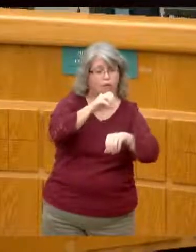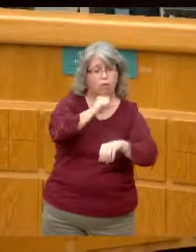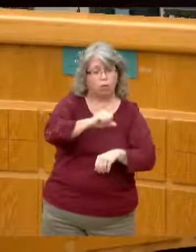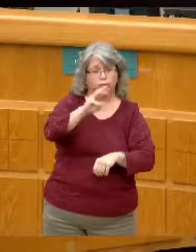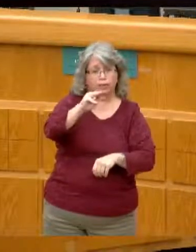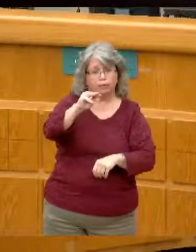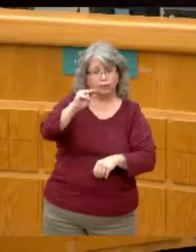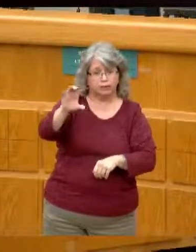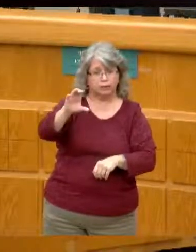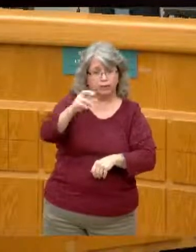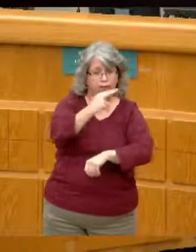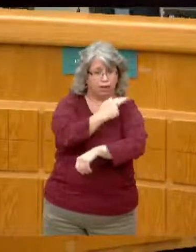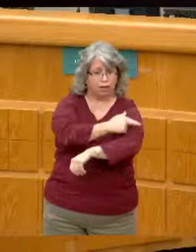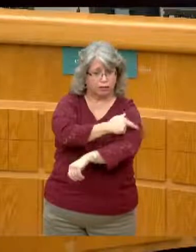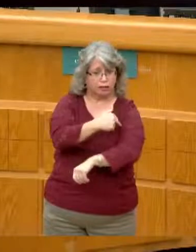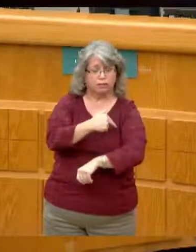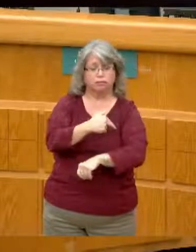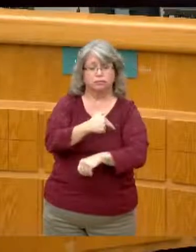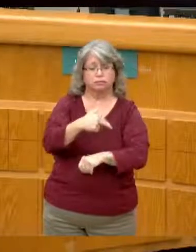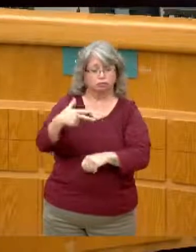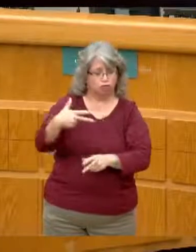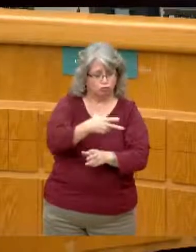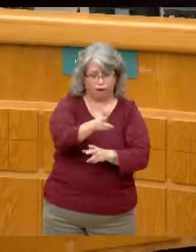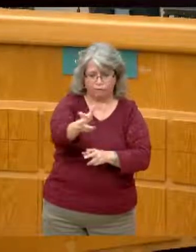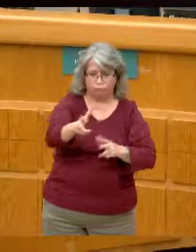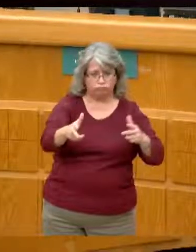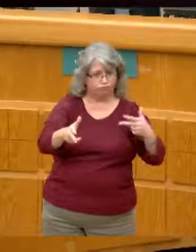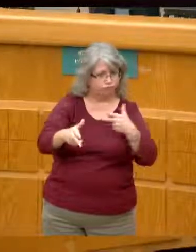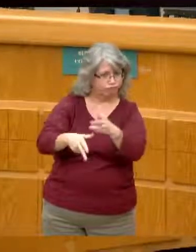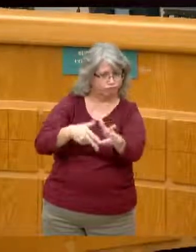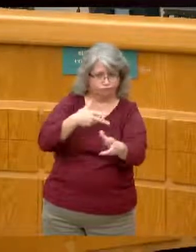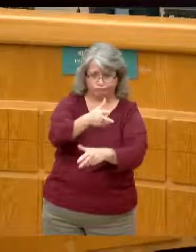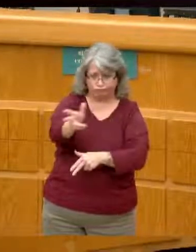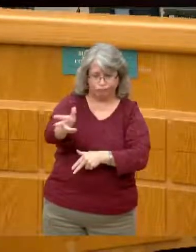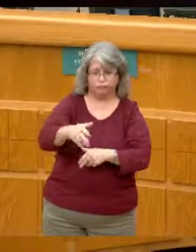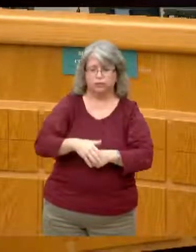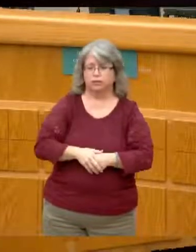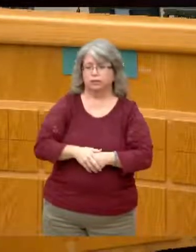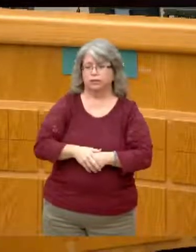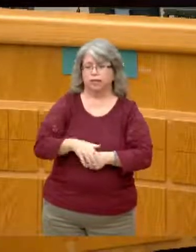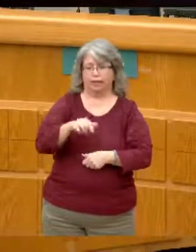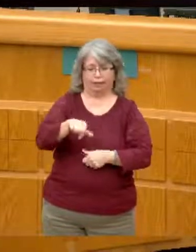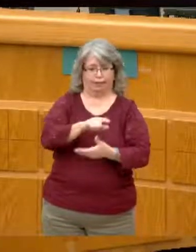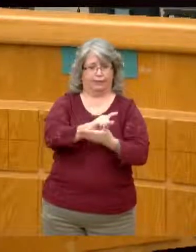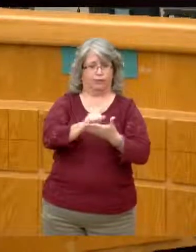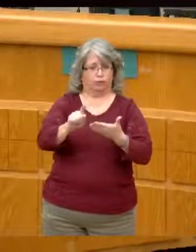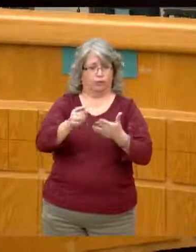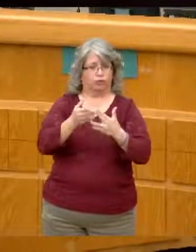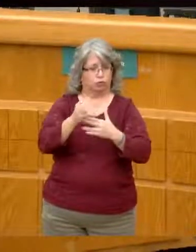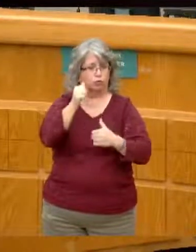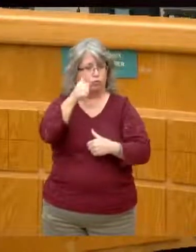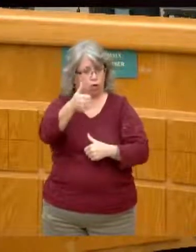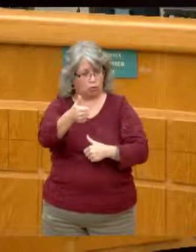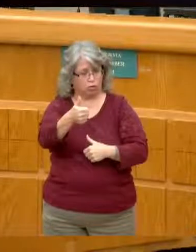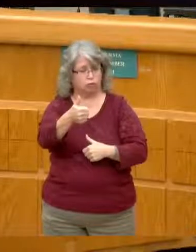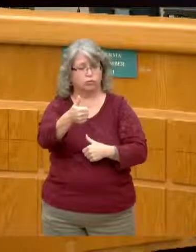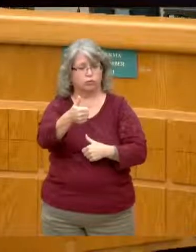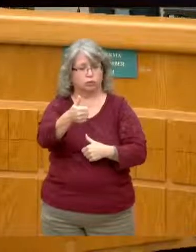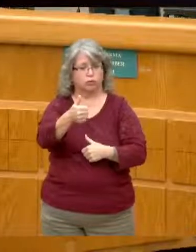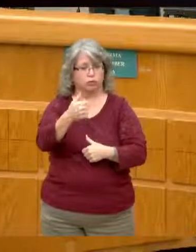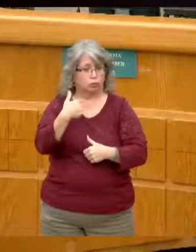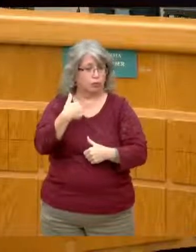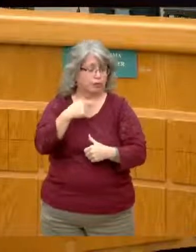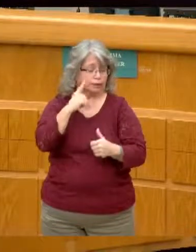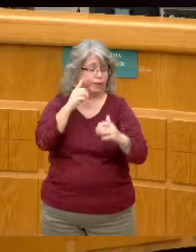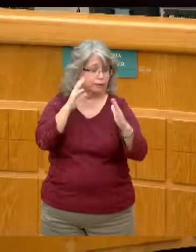lot this week through Thursday. Again, pending any inclement weather that shuts us down, we are expected to be there on